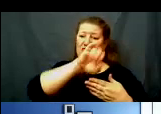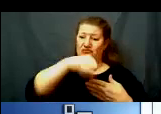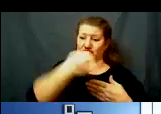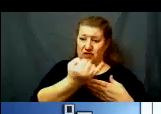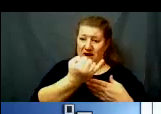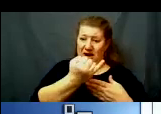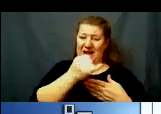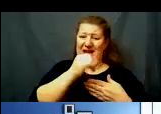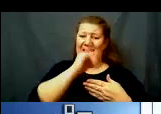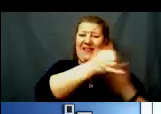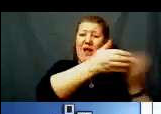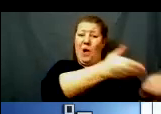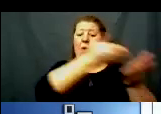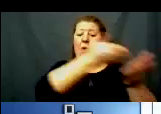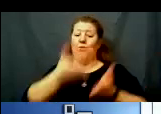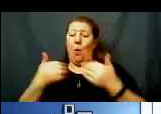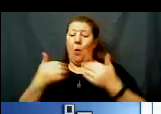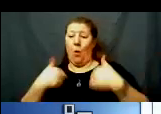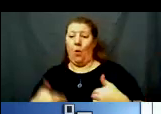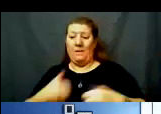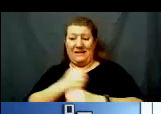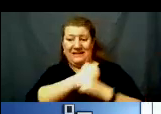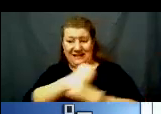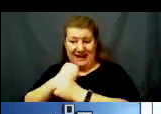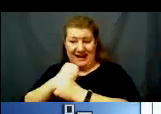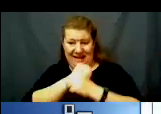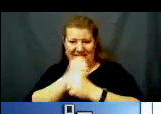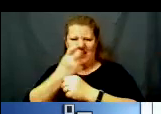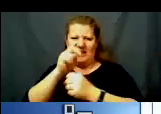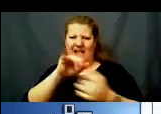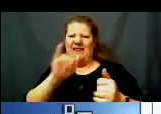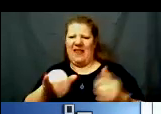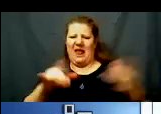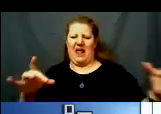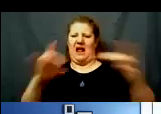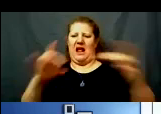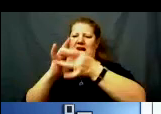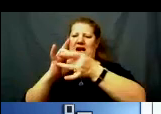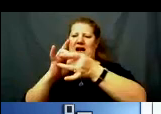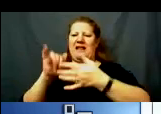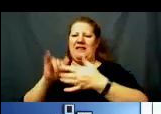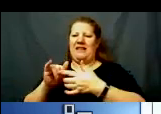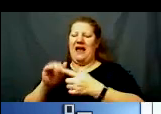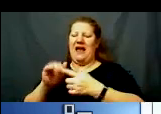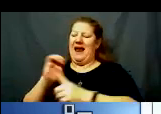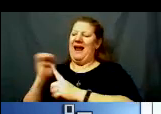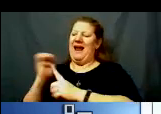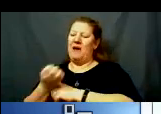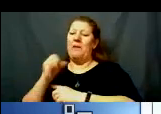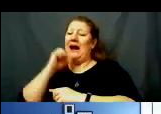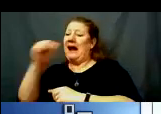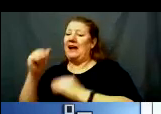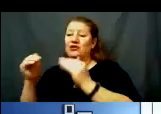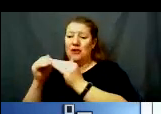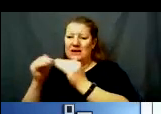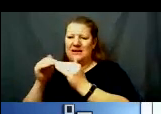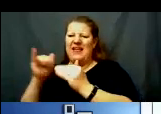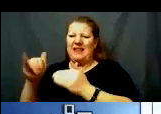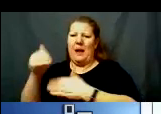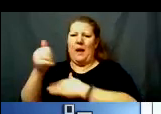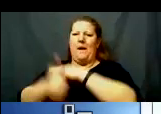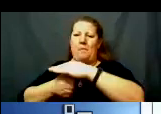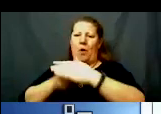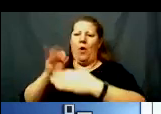human enslavement, then we have that link, that environmental injustice is necessarily a part of this nation's core and